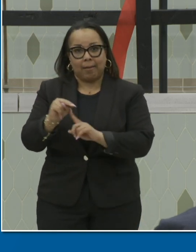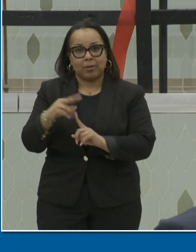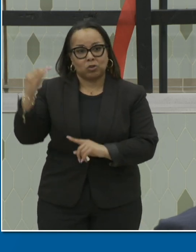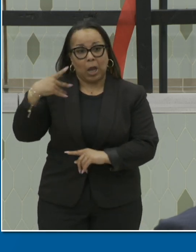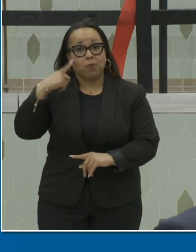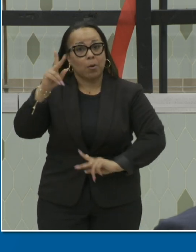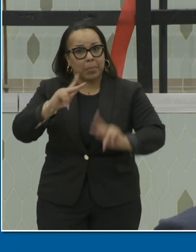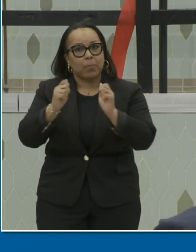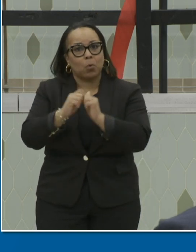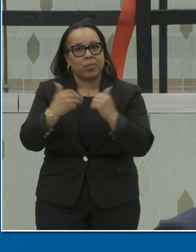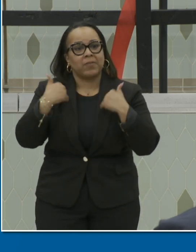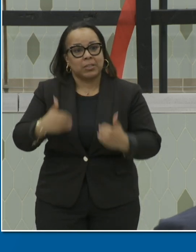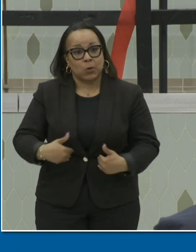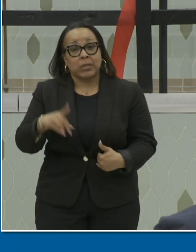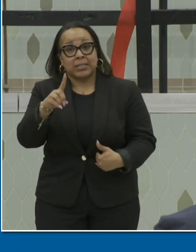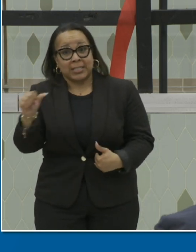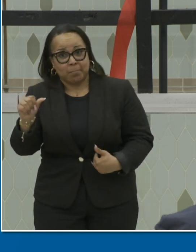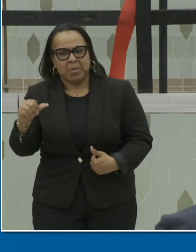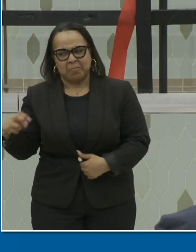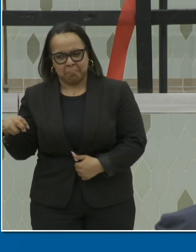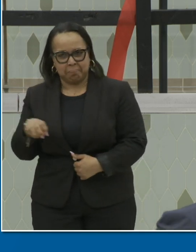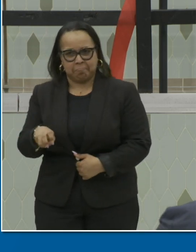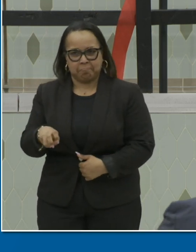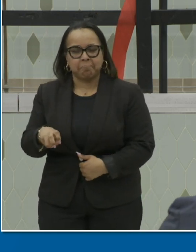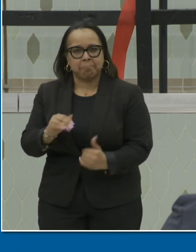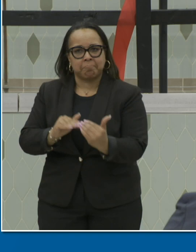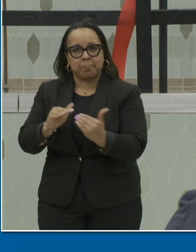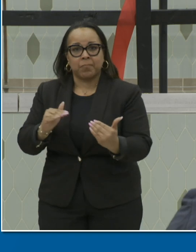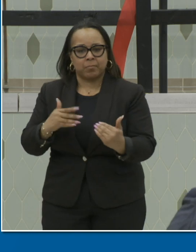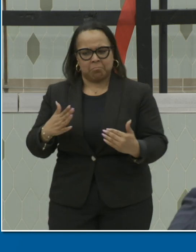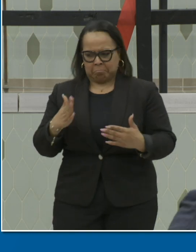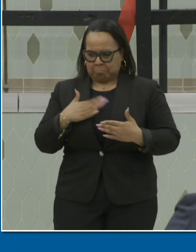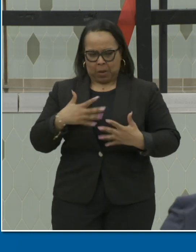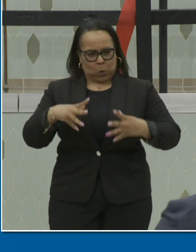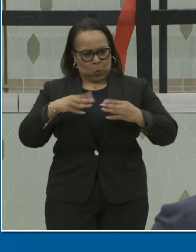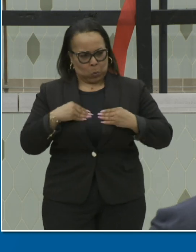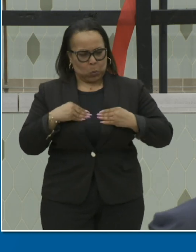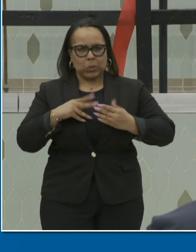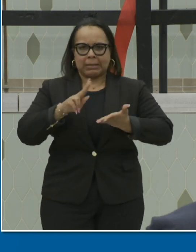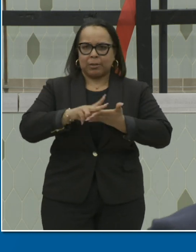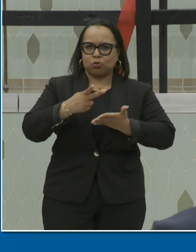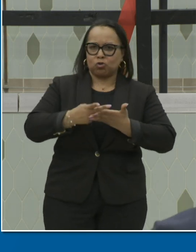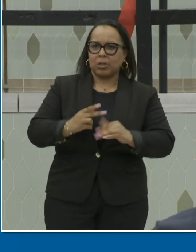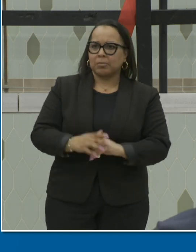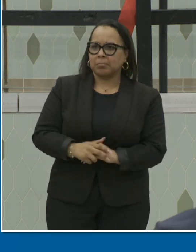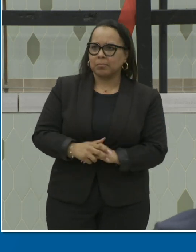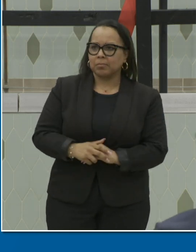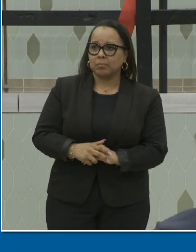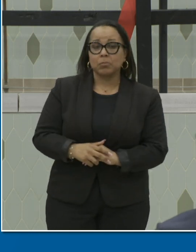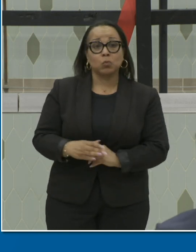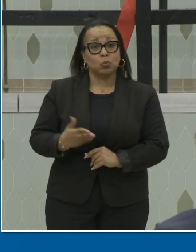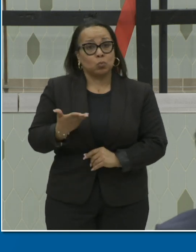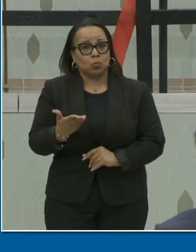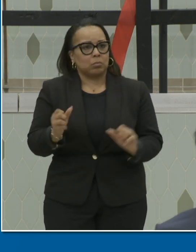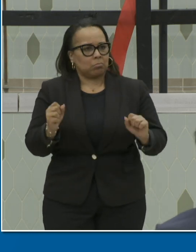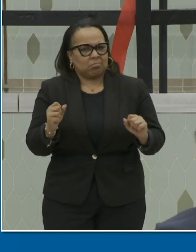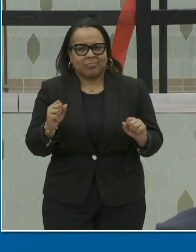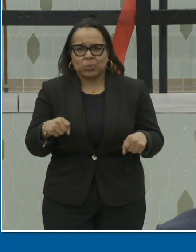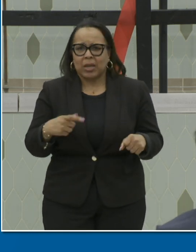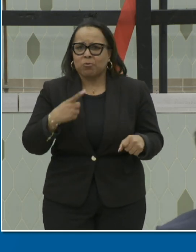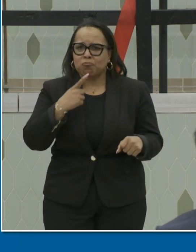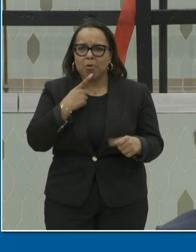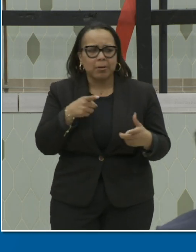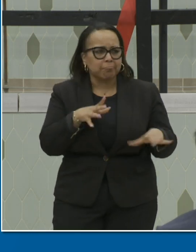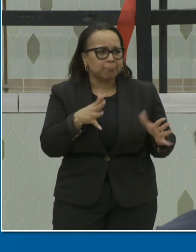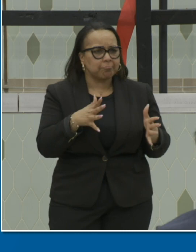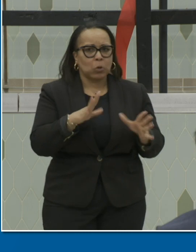physical disabilities. Having your own kitchen so that you can,